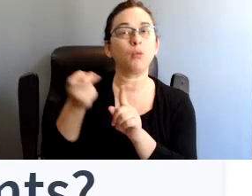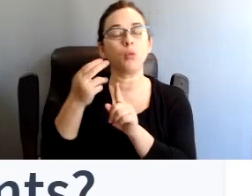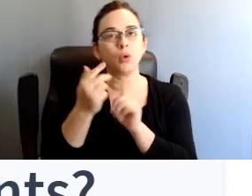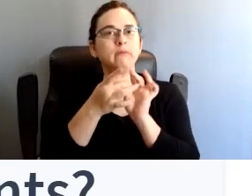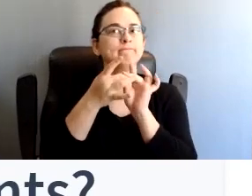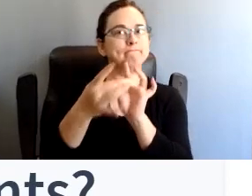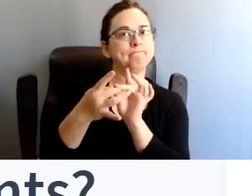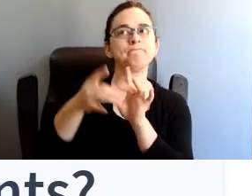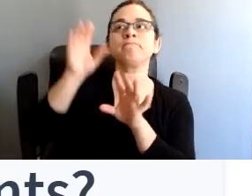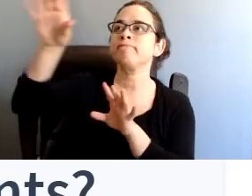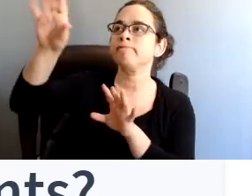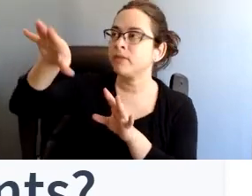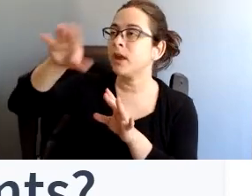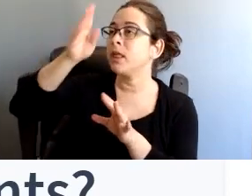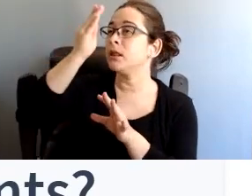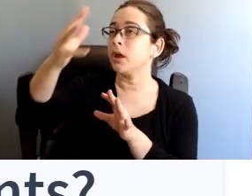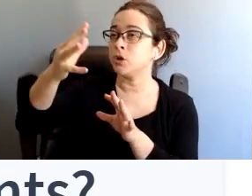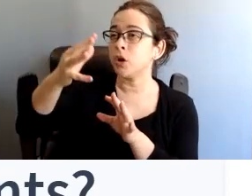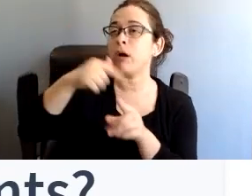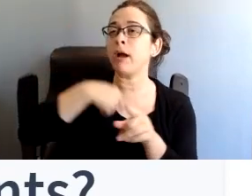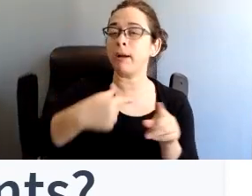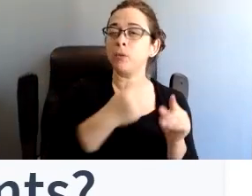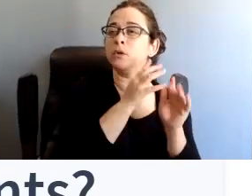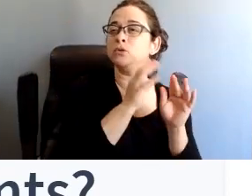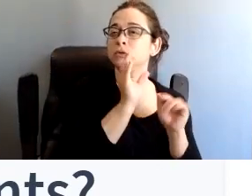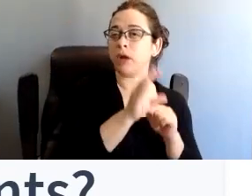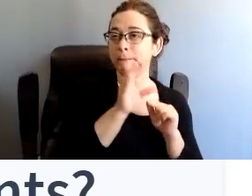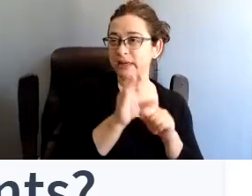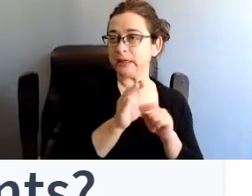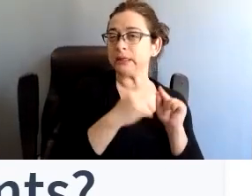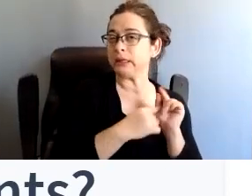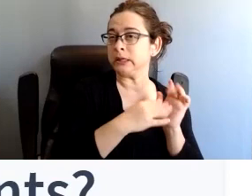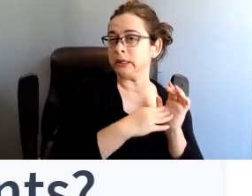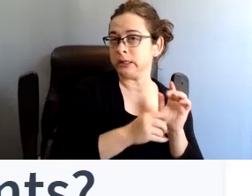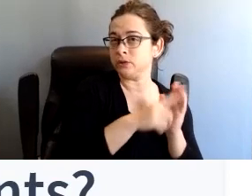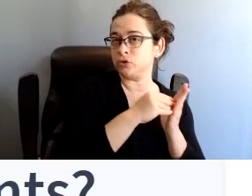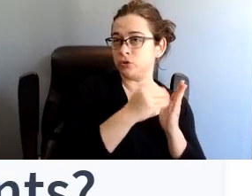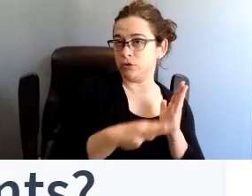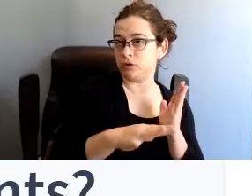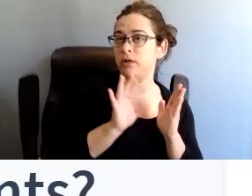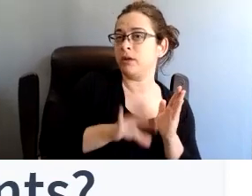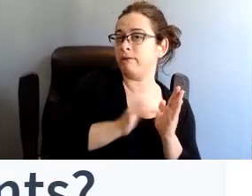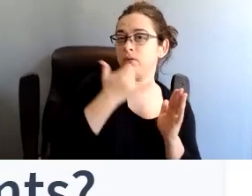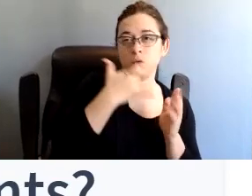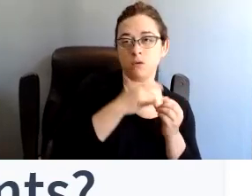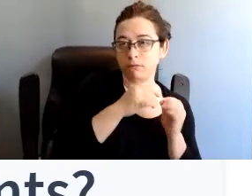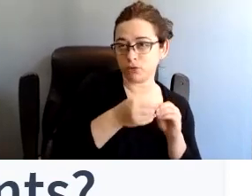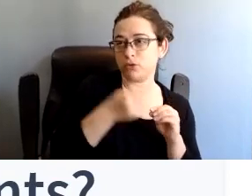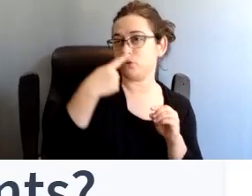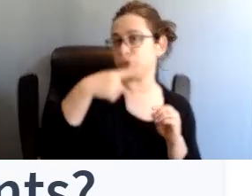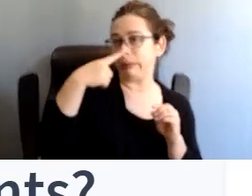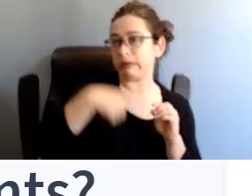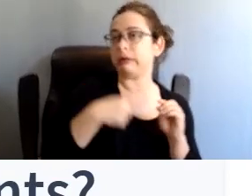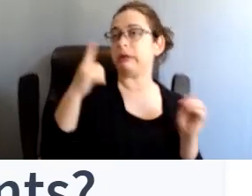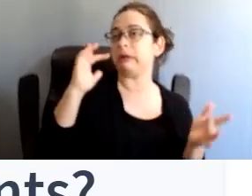have so-and-so, I'm copying them on this email. This is their phone number. Like, can you get in contact them by the end of the week? As simple, yeah, as